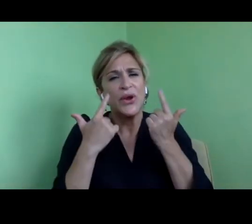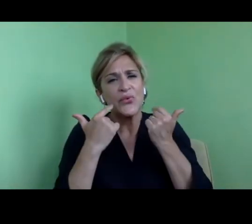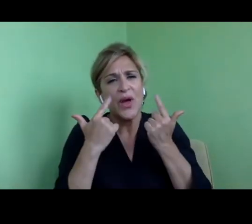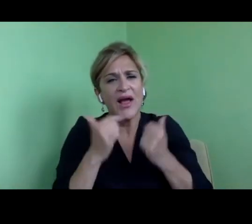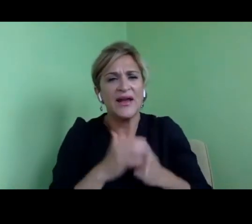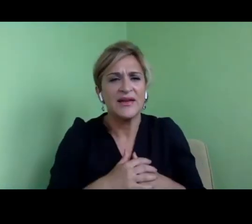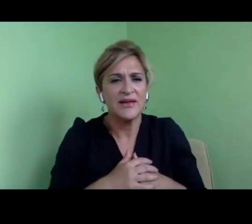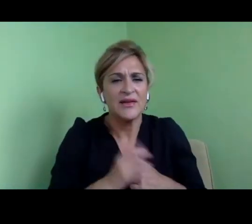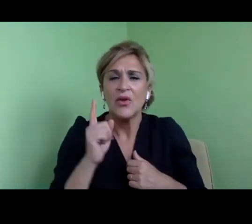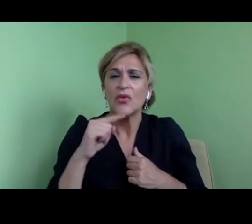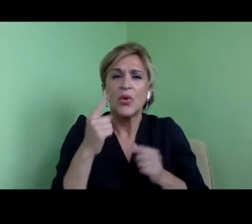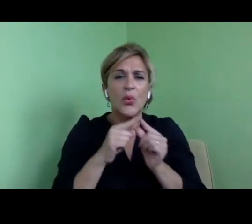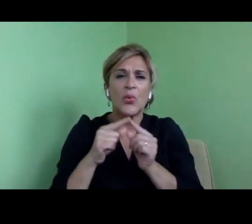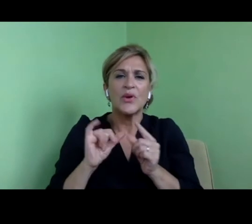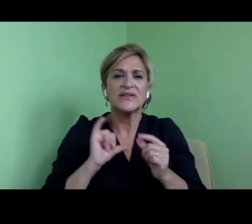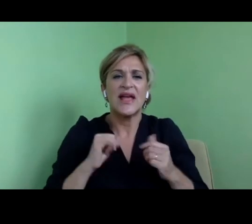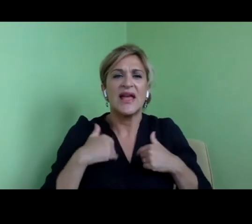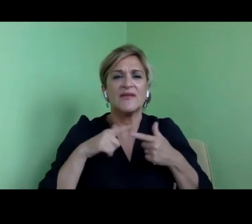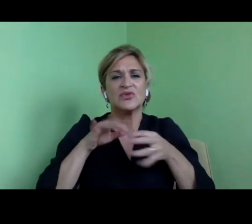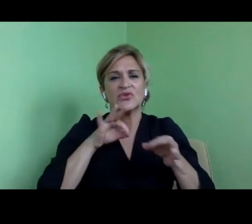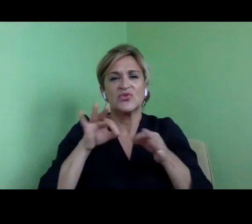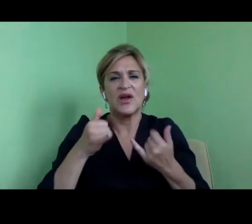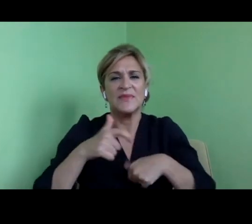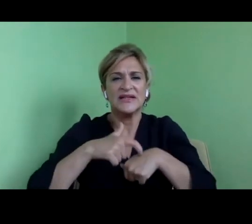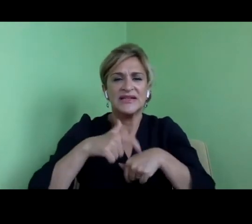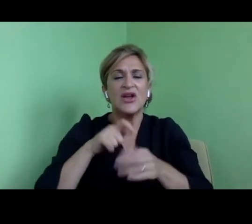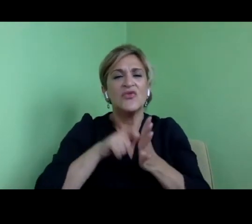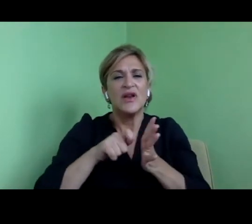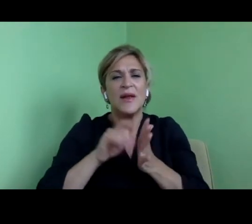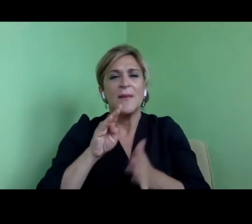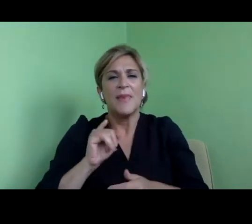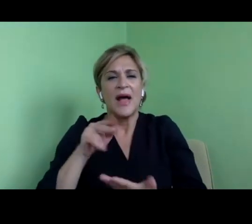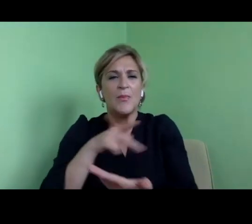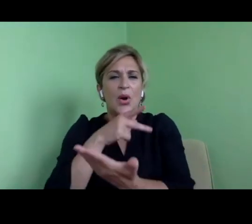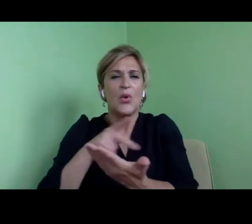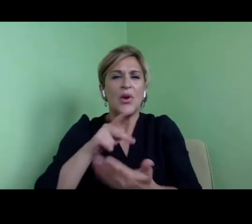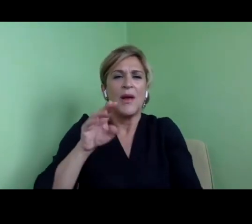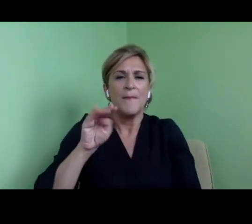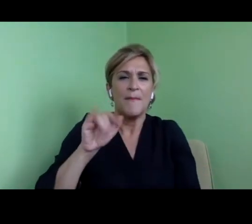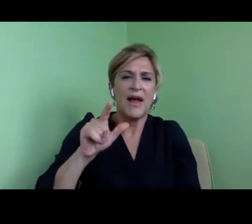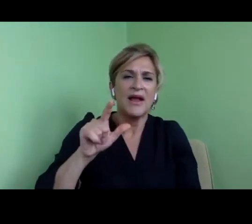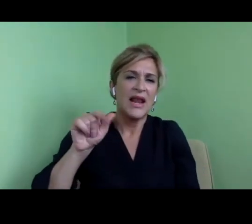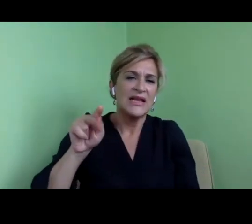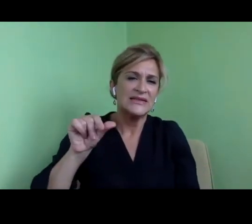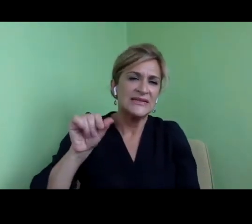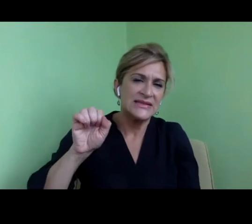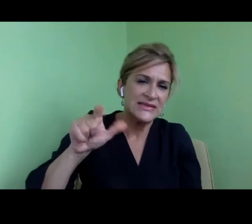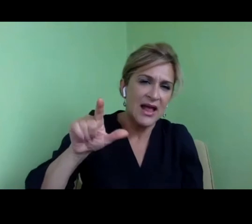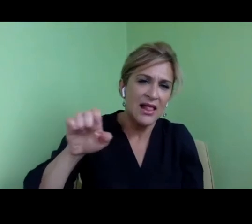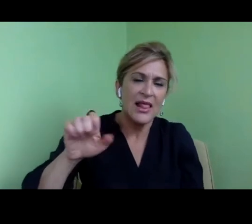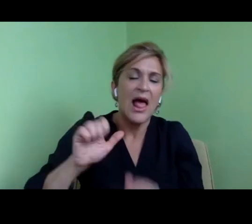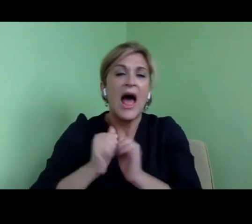The only words I have to describe this time were the words written by poet Michael LaSalle, How to Watch Your Brother Die,